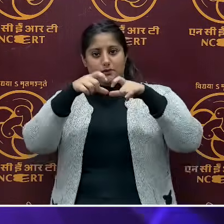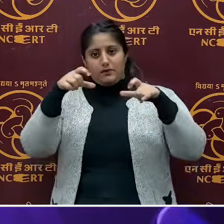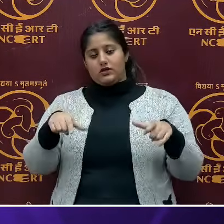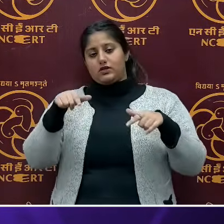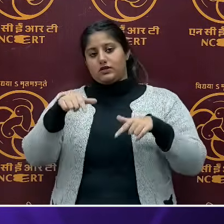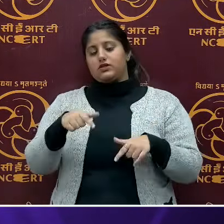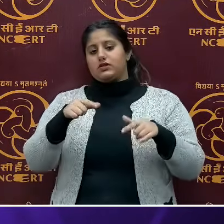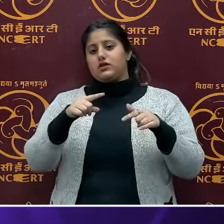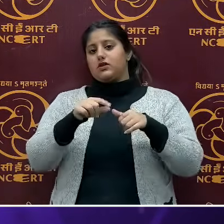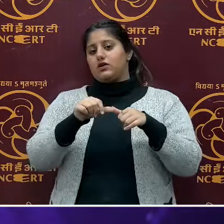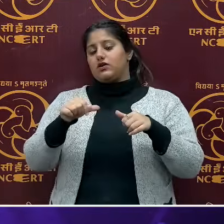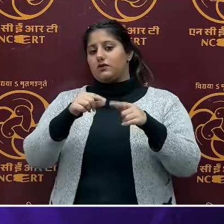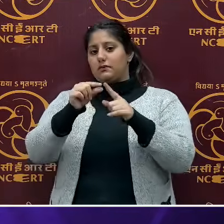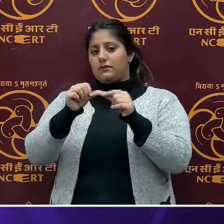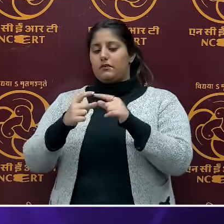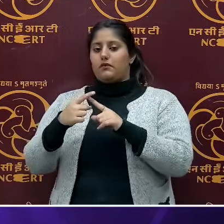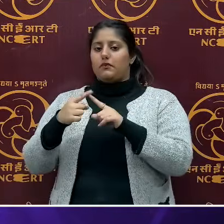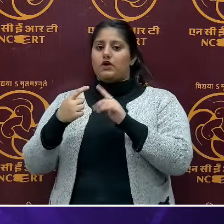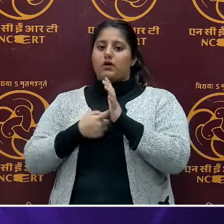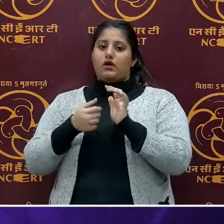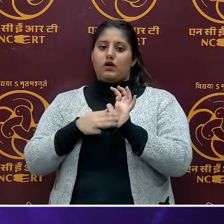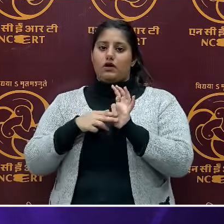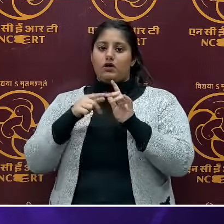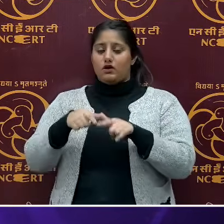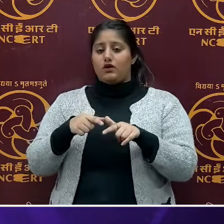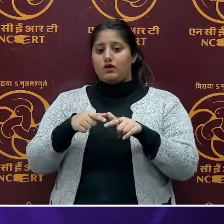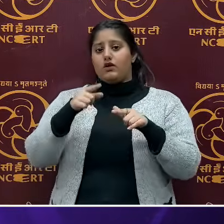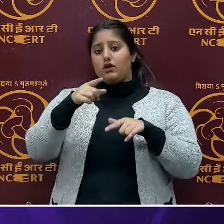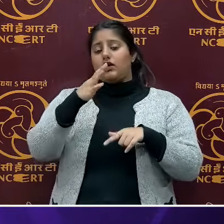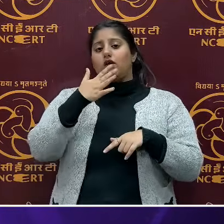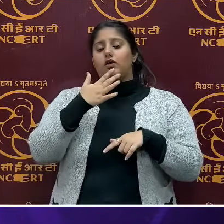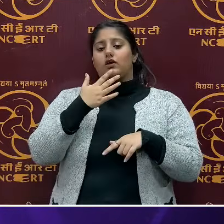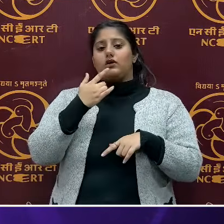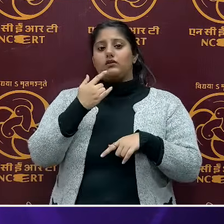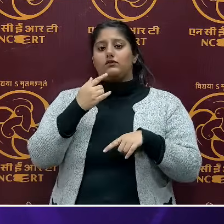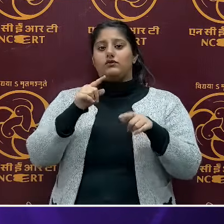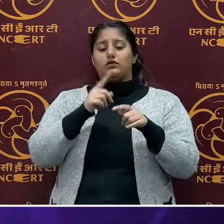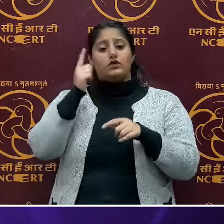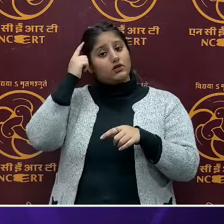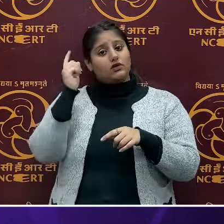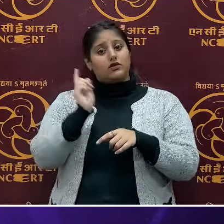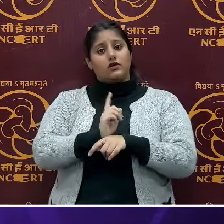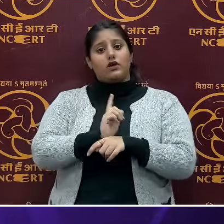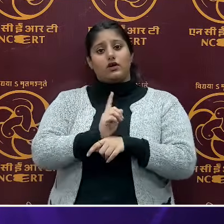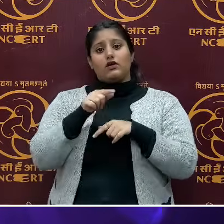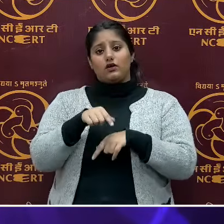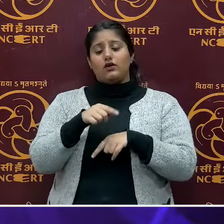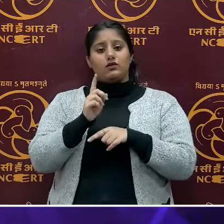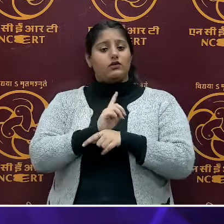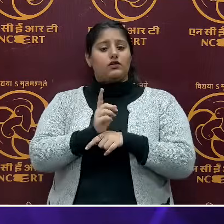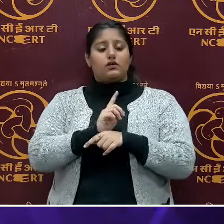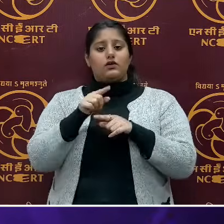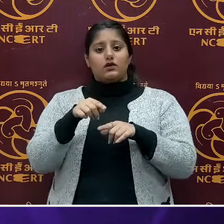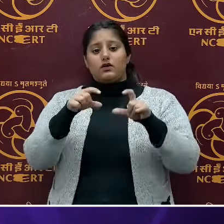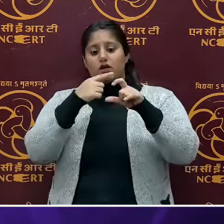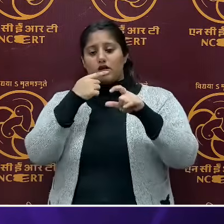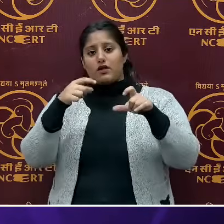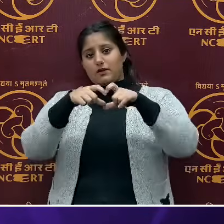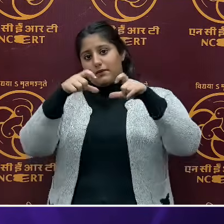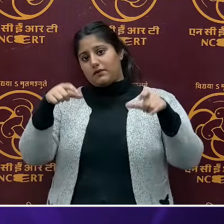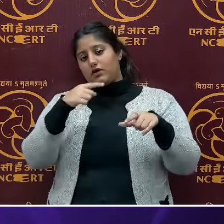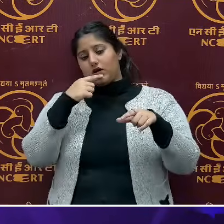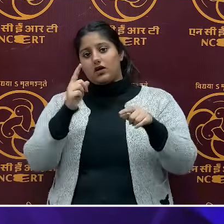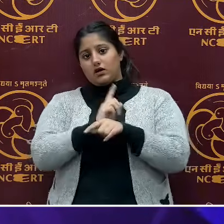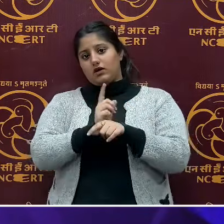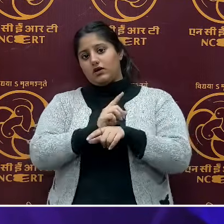this pattern throughout the wall. What is the ratio of grey bricks to colored bricks? Try to give the ratio in their simplest form.